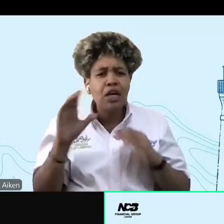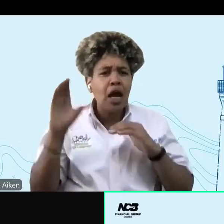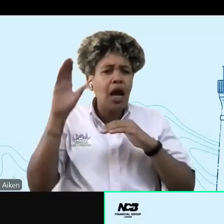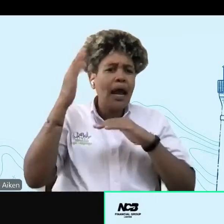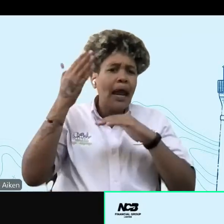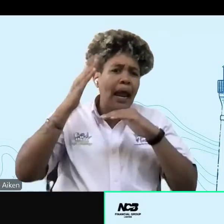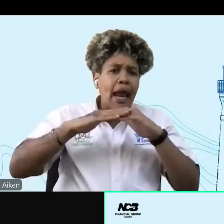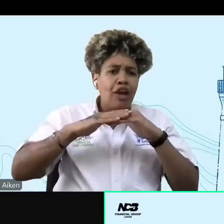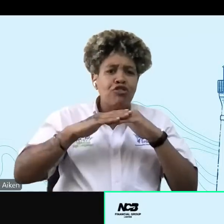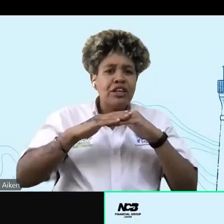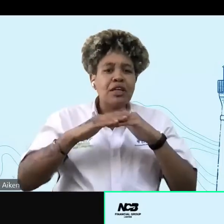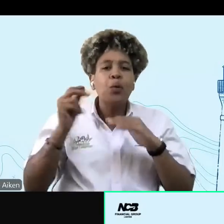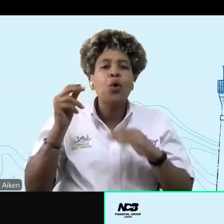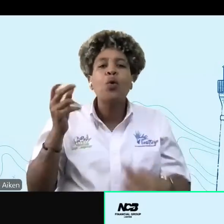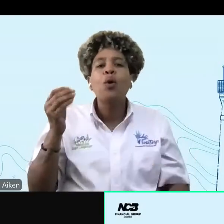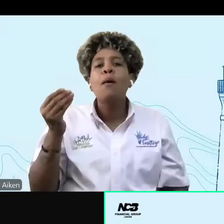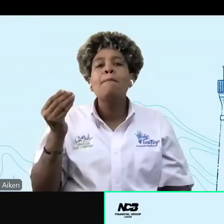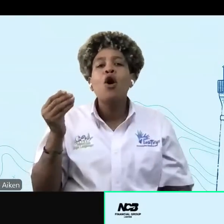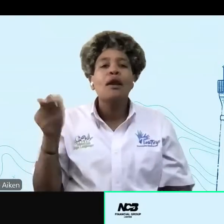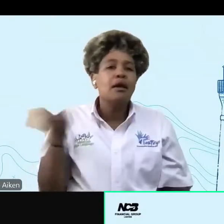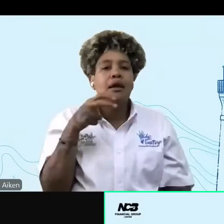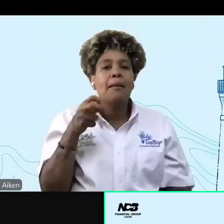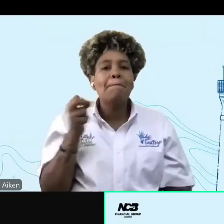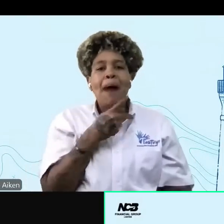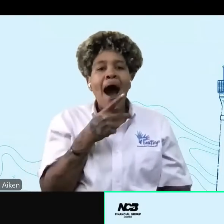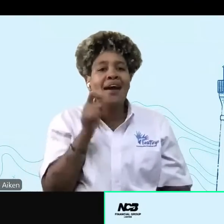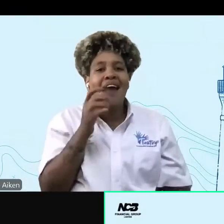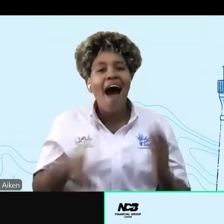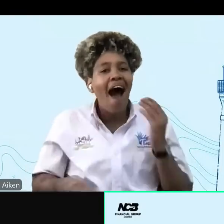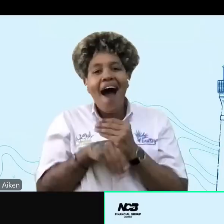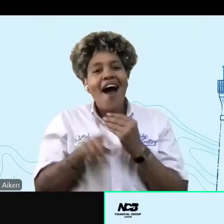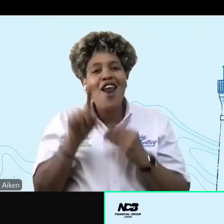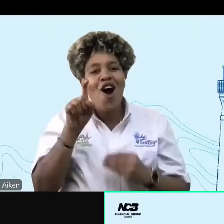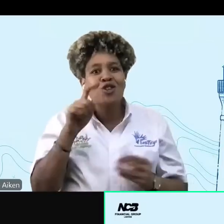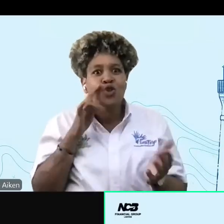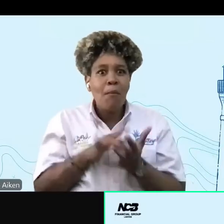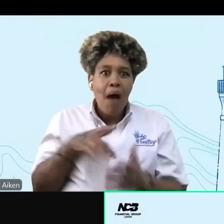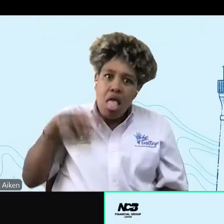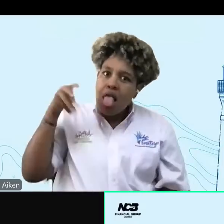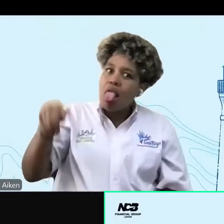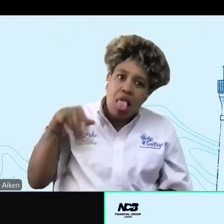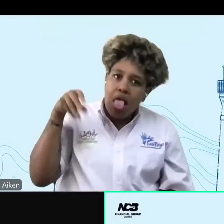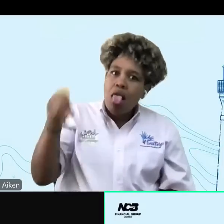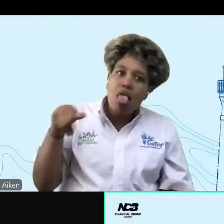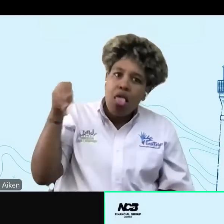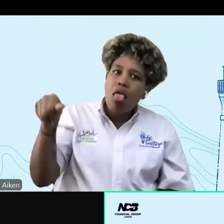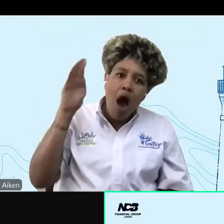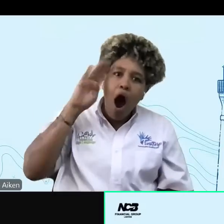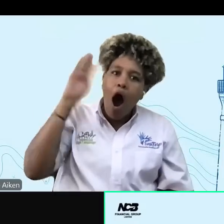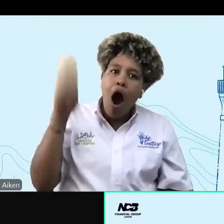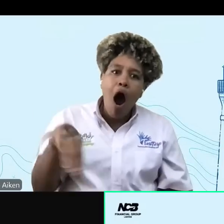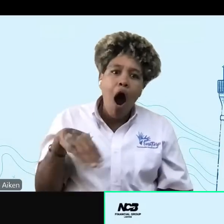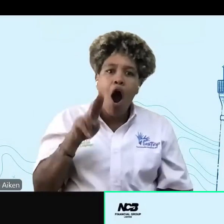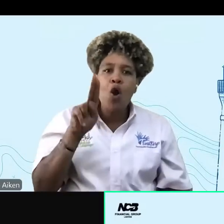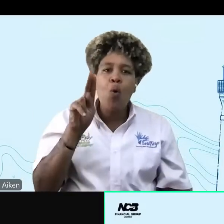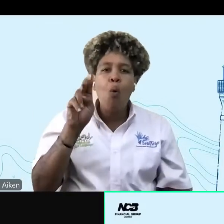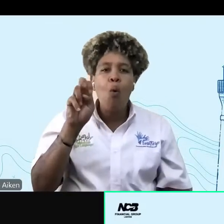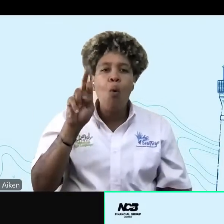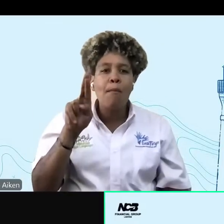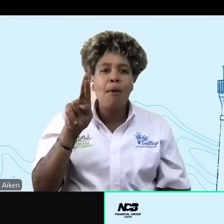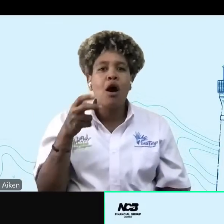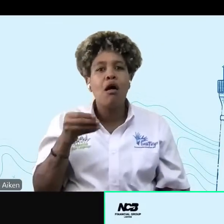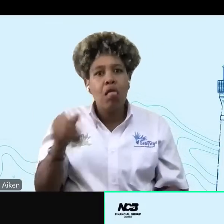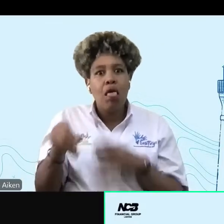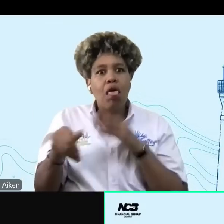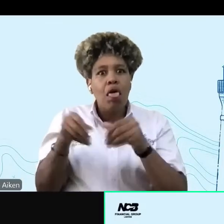instead reversing the 500. And so the bank was paying for the cost of all the transactions. What